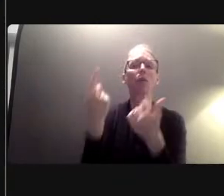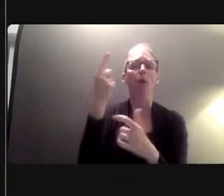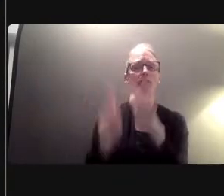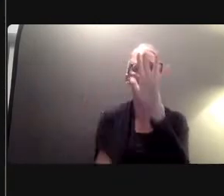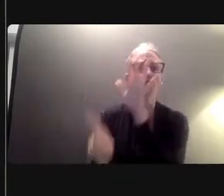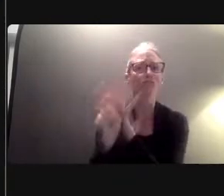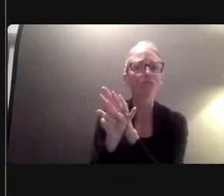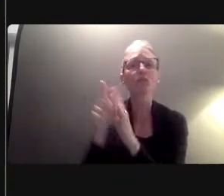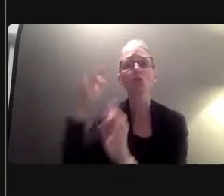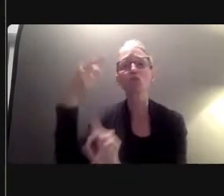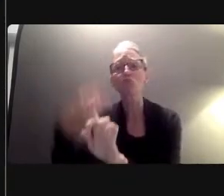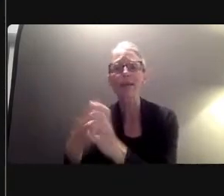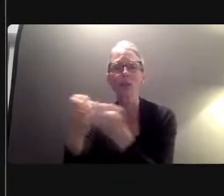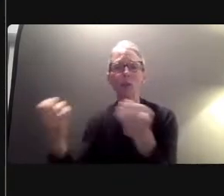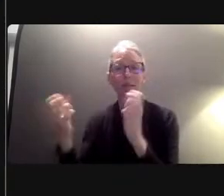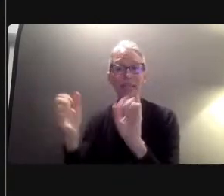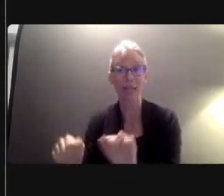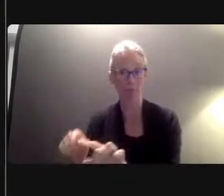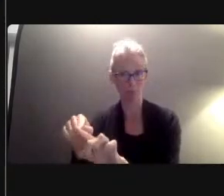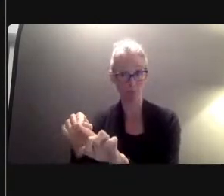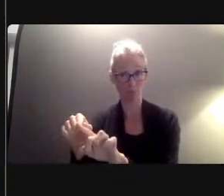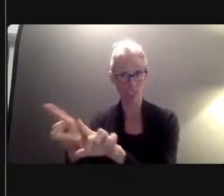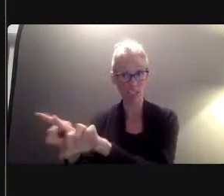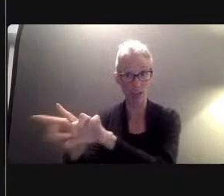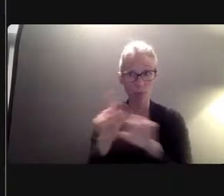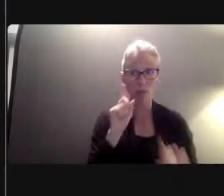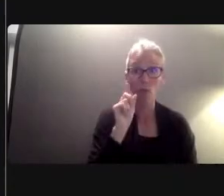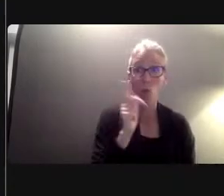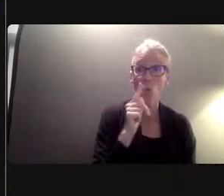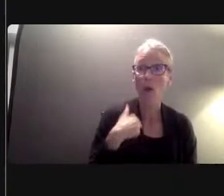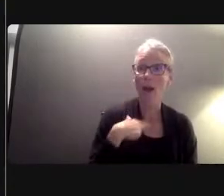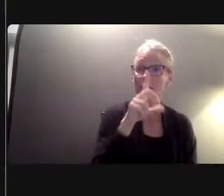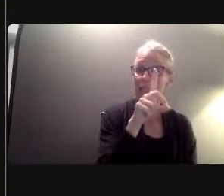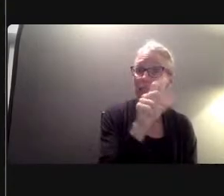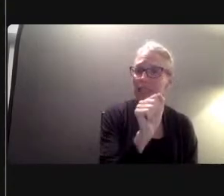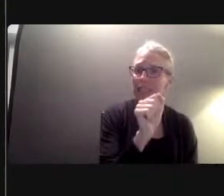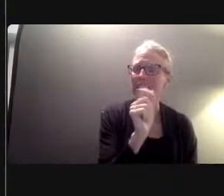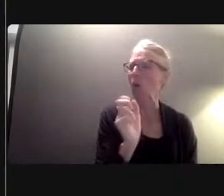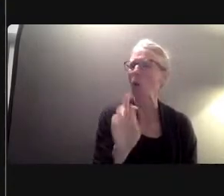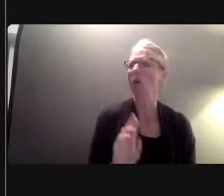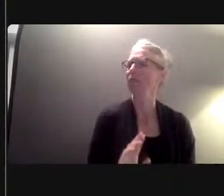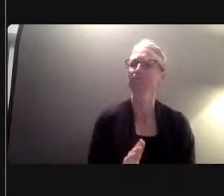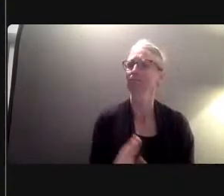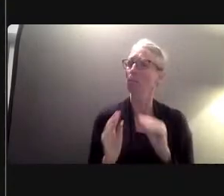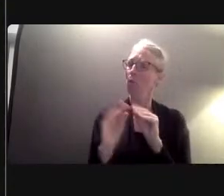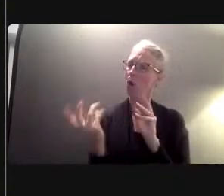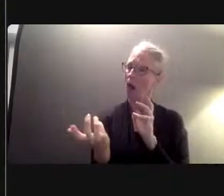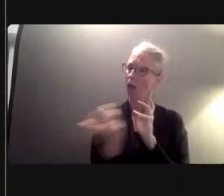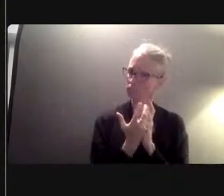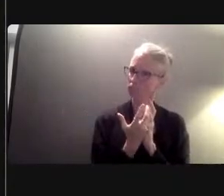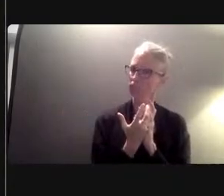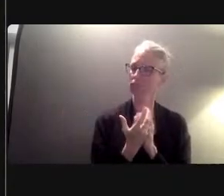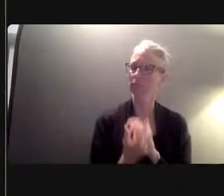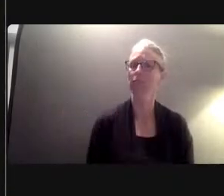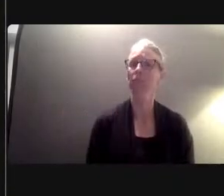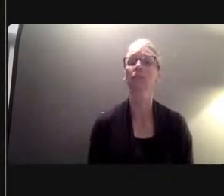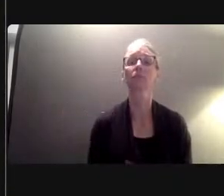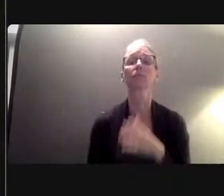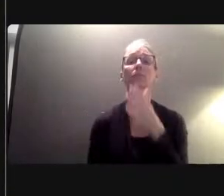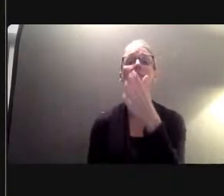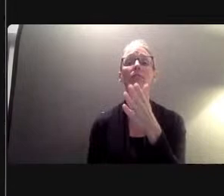Do you think there's some limitations there with like the customization issues, or generally a lot of people will be able to benefit? Yeah, I